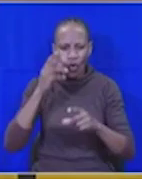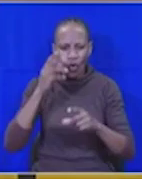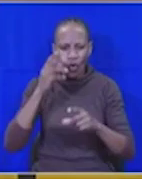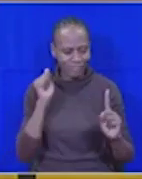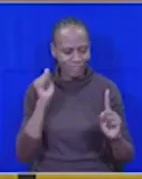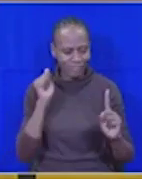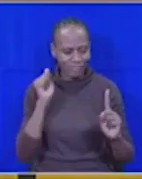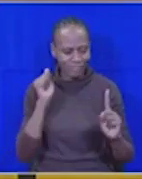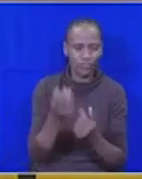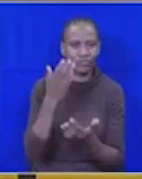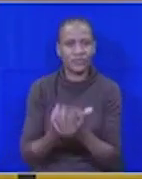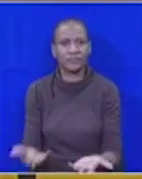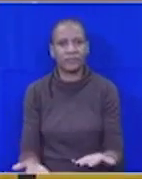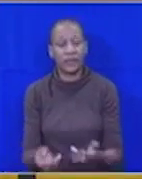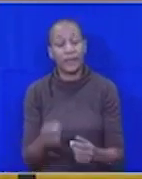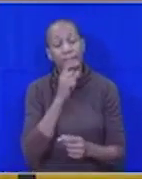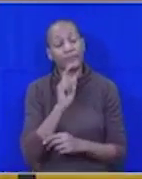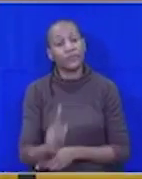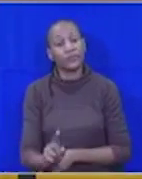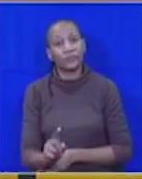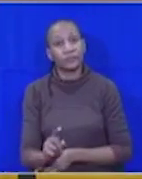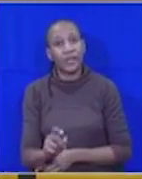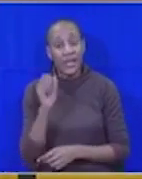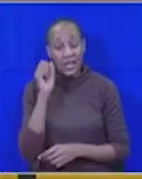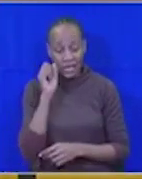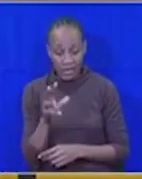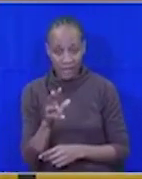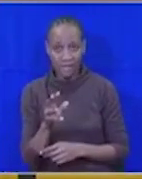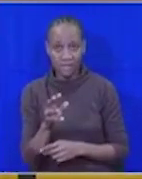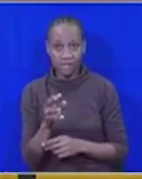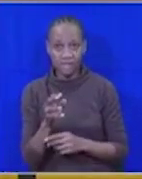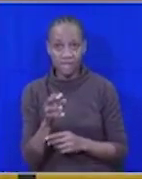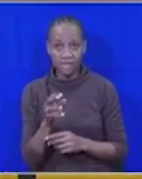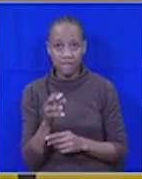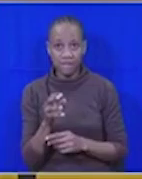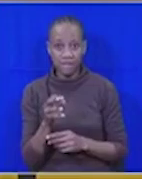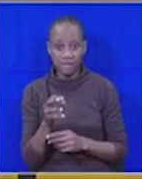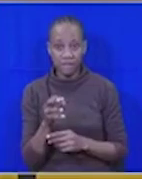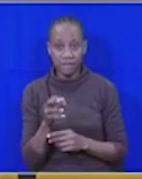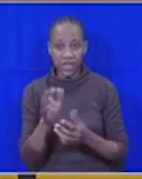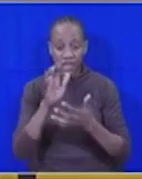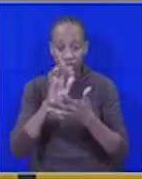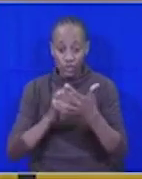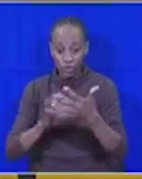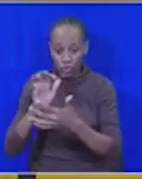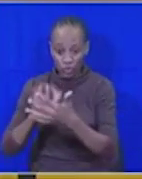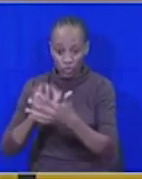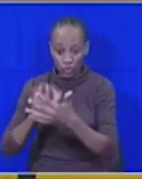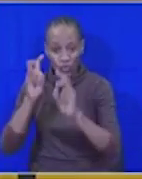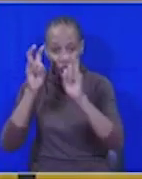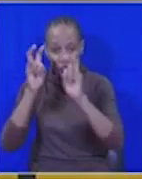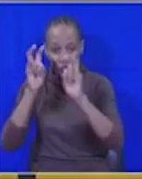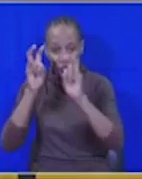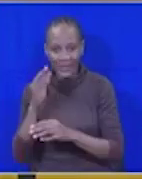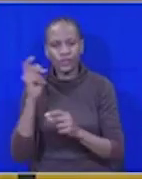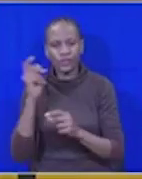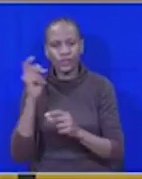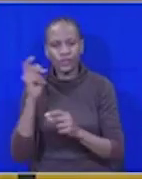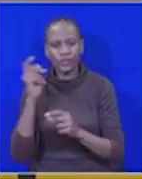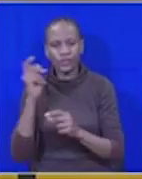are threatened with severe consequences should they not refer contentious matters to their superiors and Mr. Motsoeneng. This